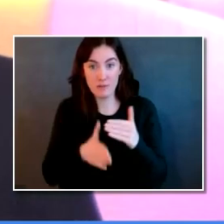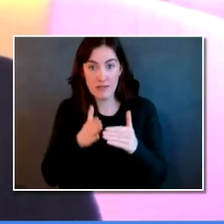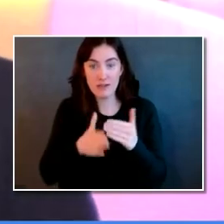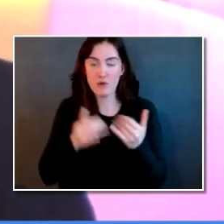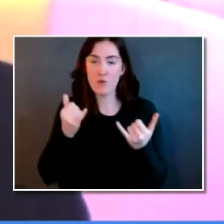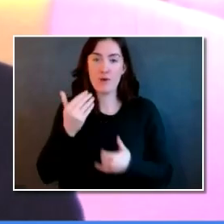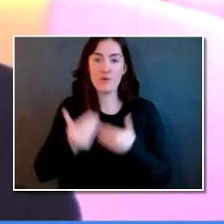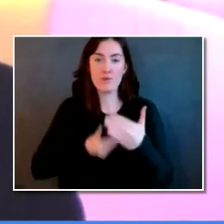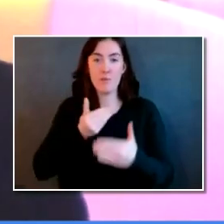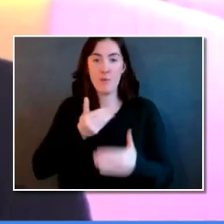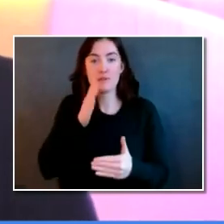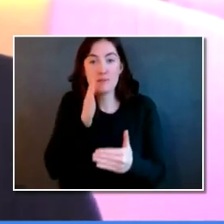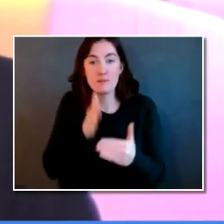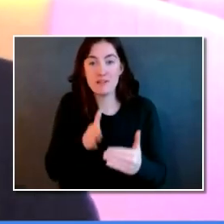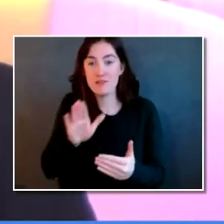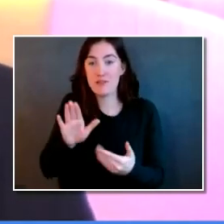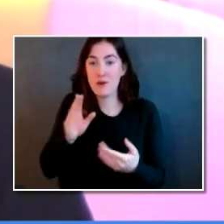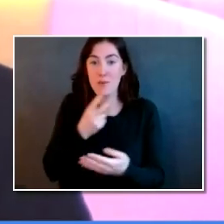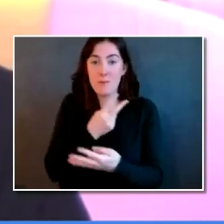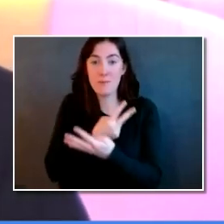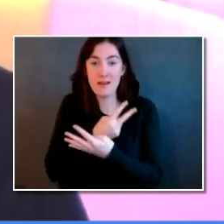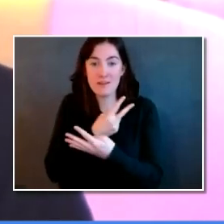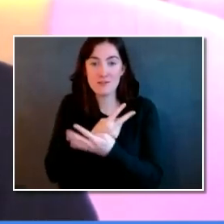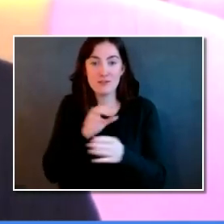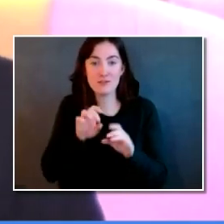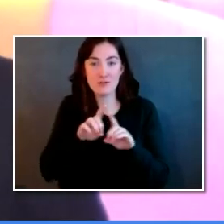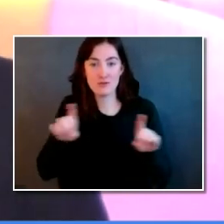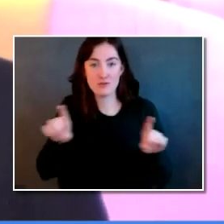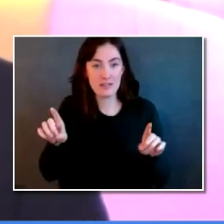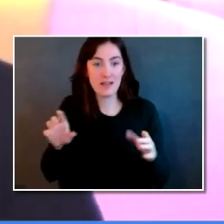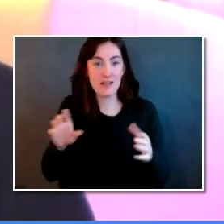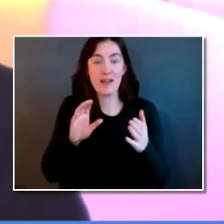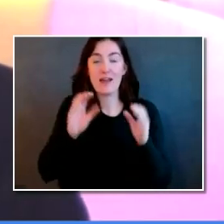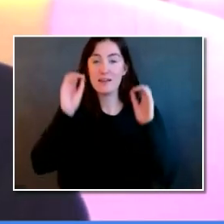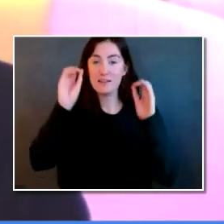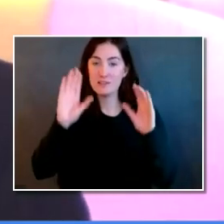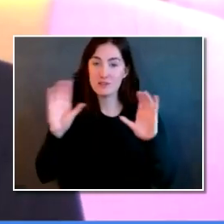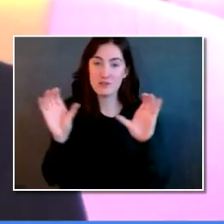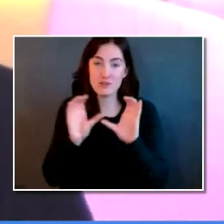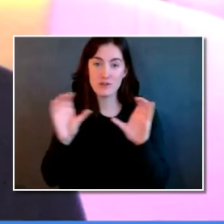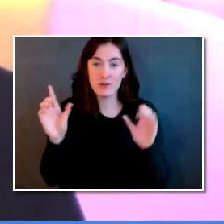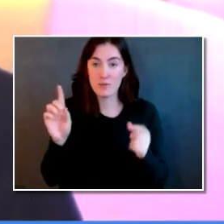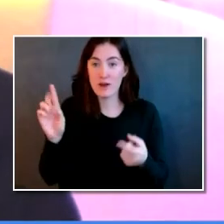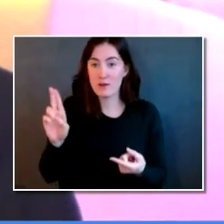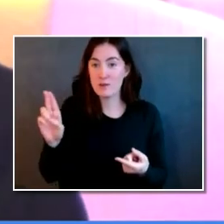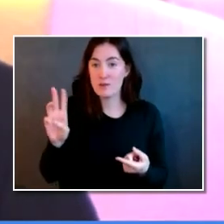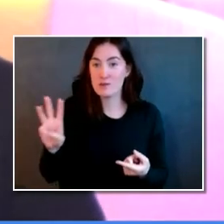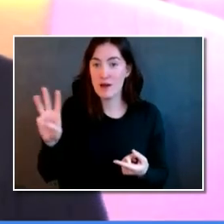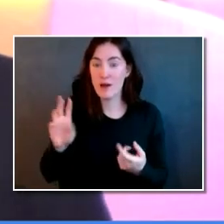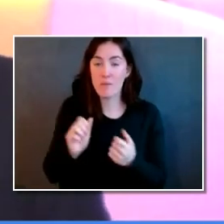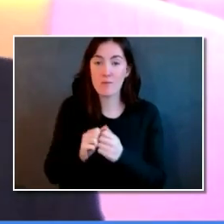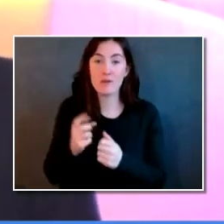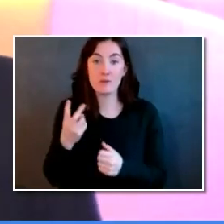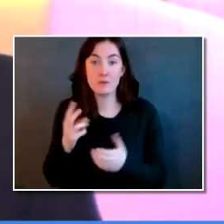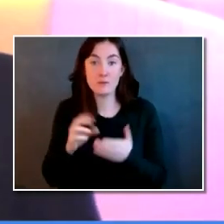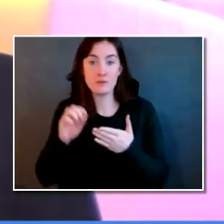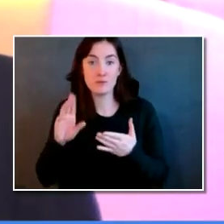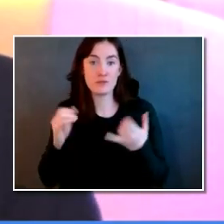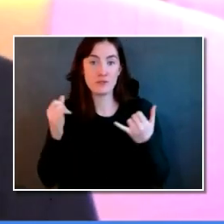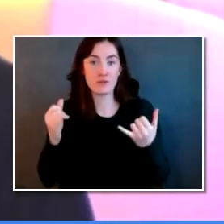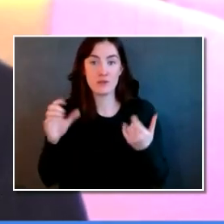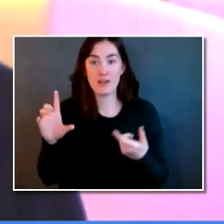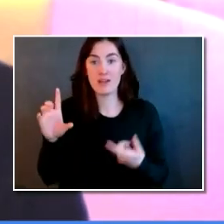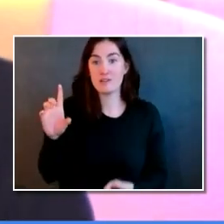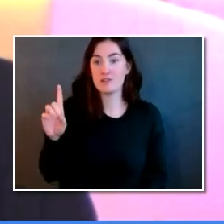their master's degrees and teacher certifications at the UW, with 2 students currently in doctoral